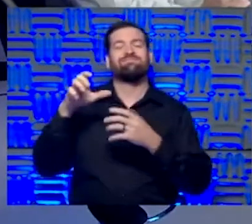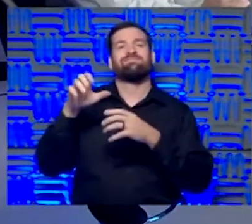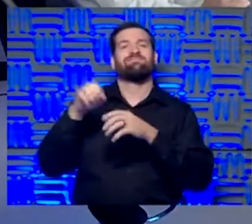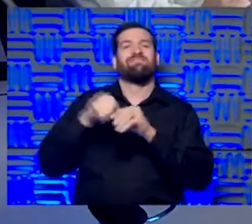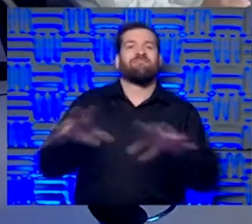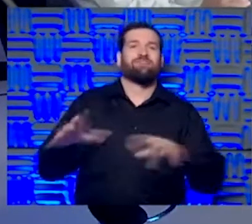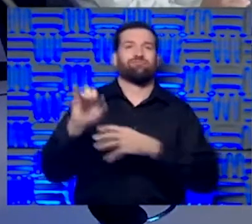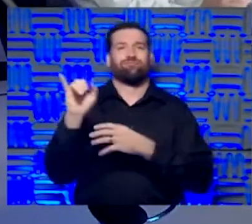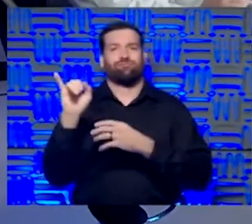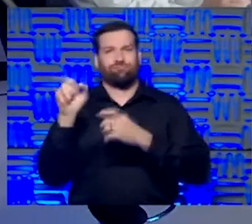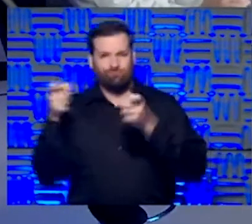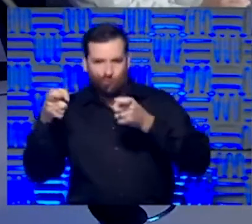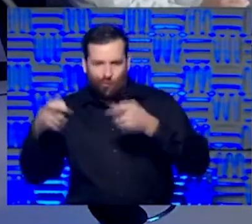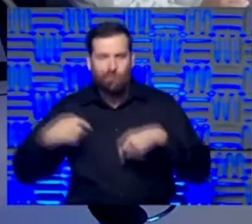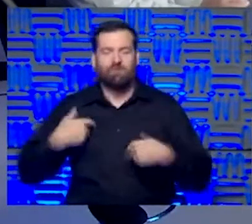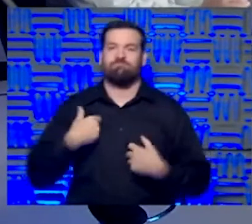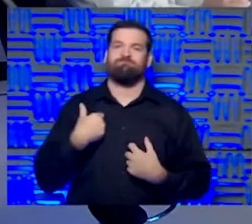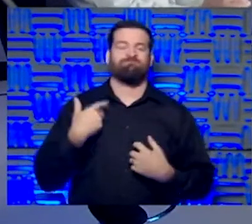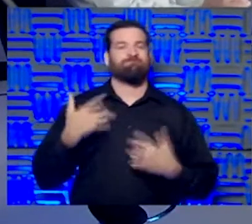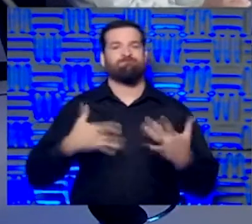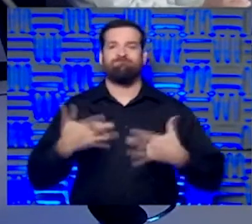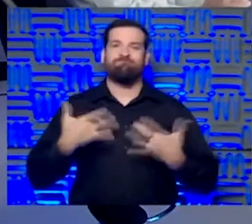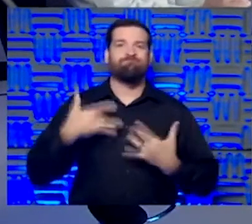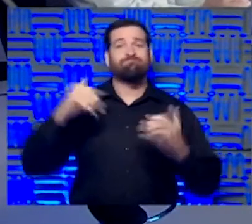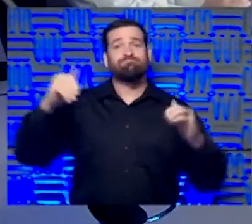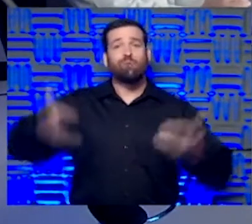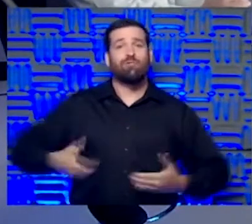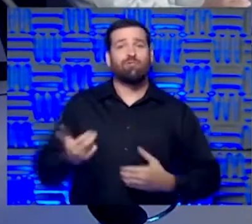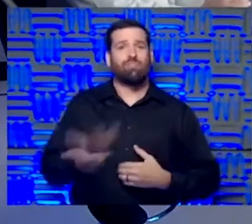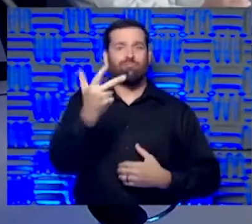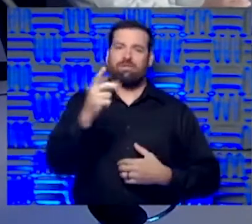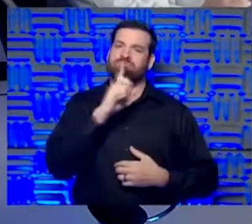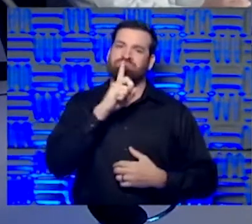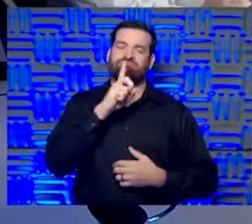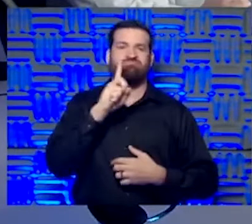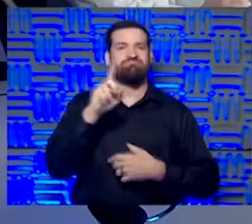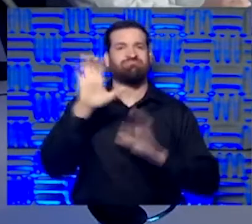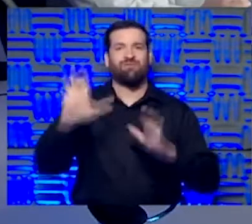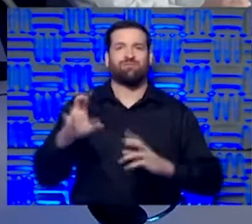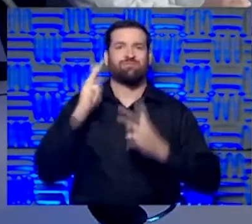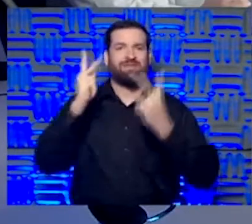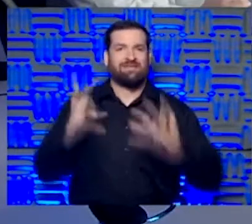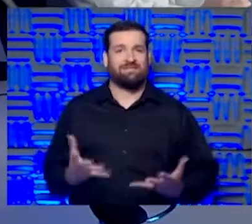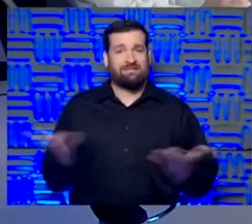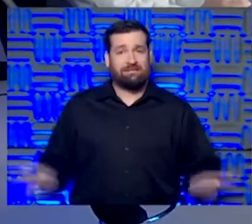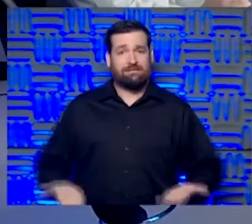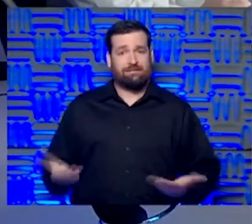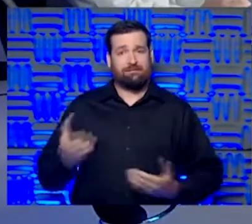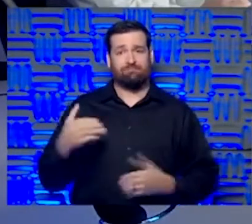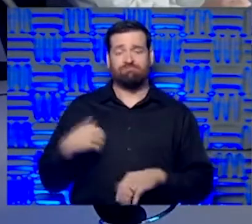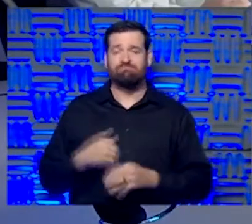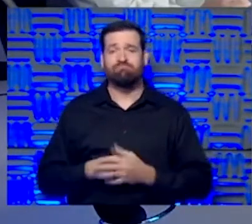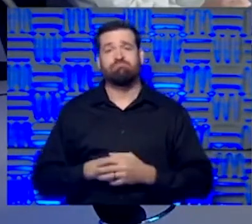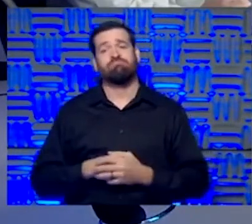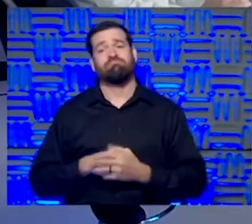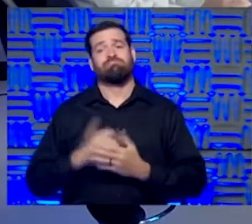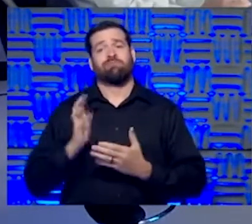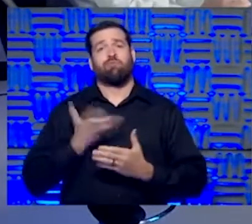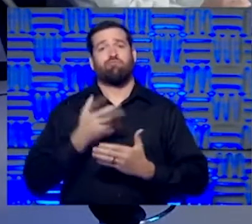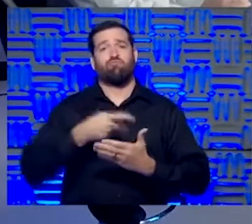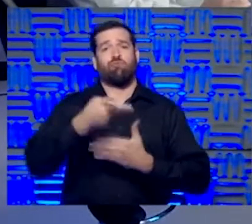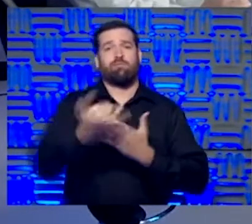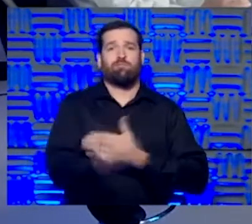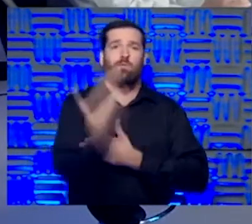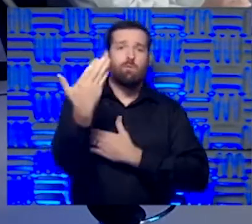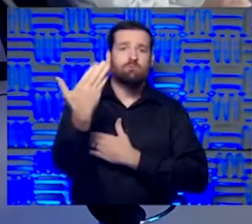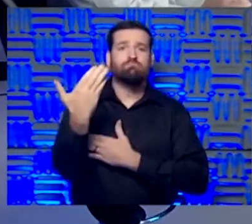and Control. I am delighted this morning to welcome three really special guests into our studio or on our program,